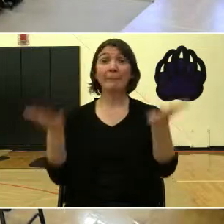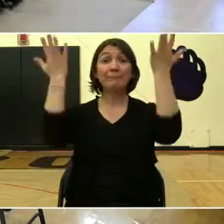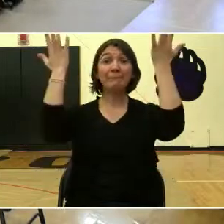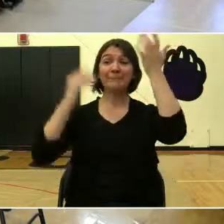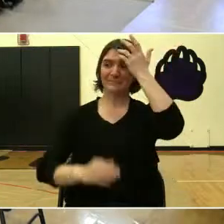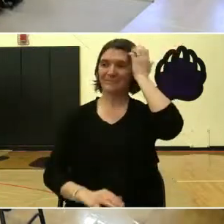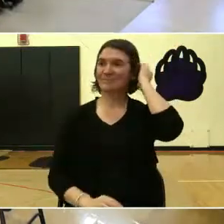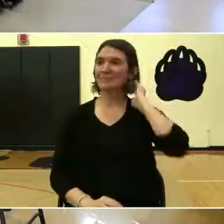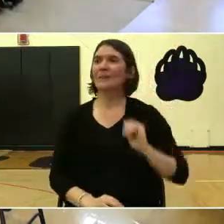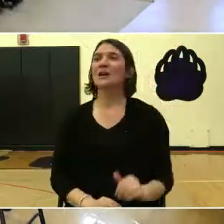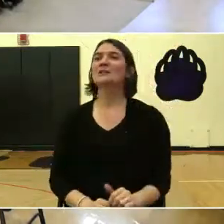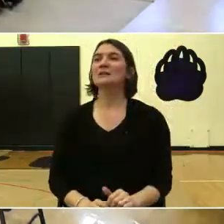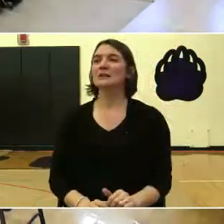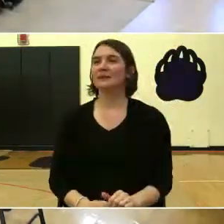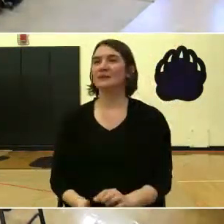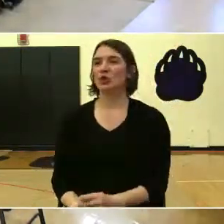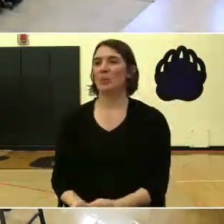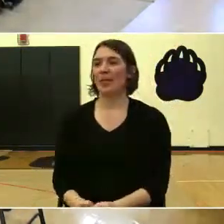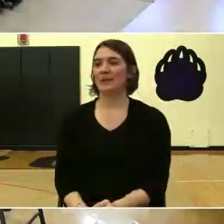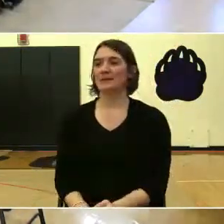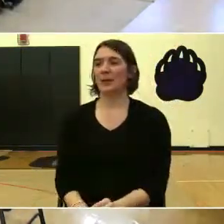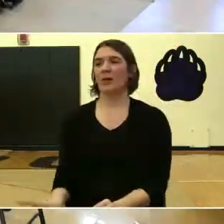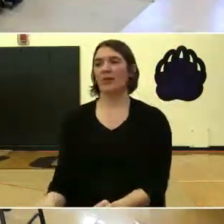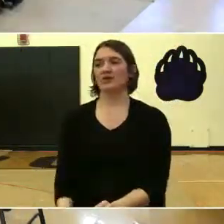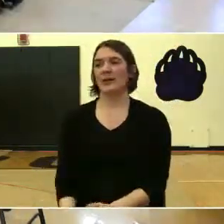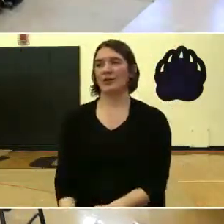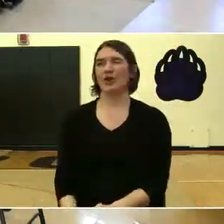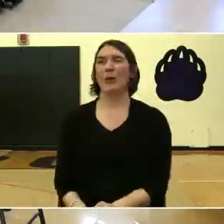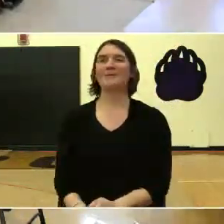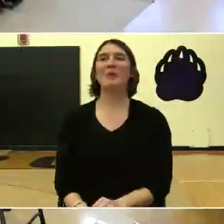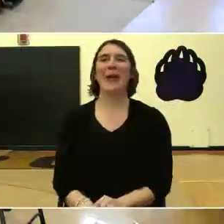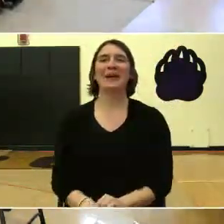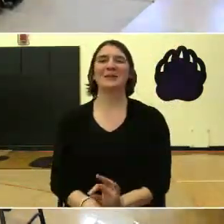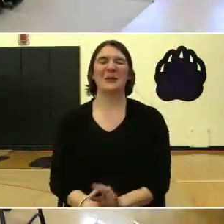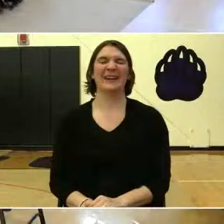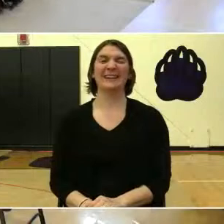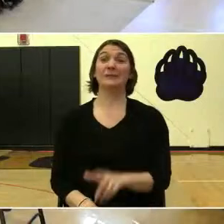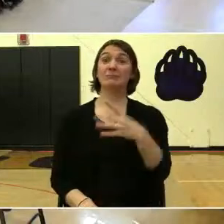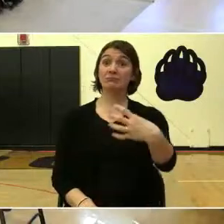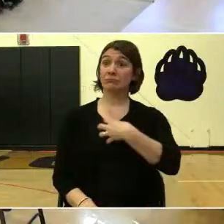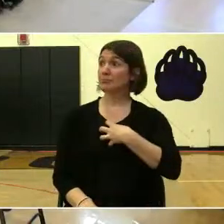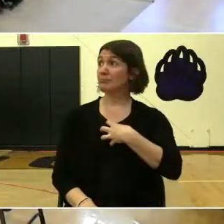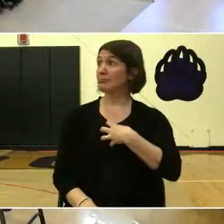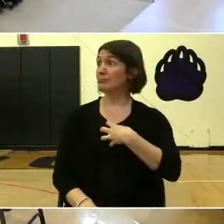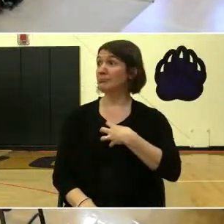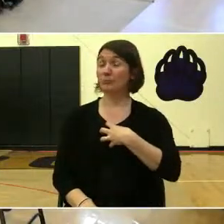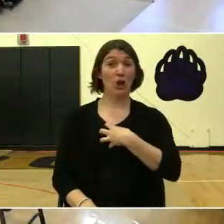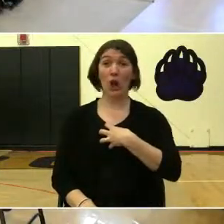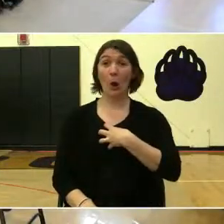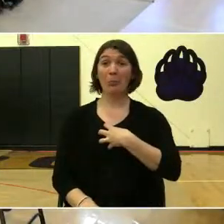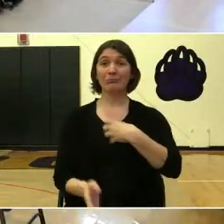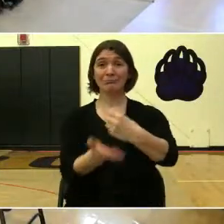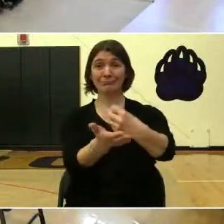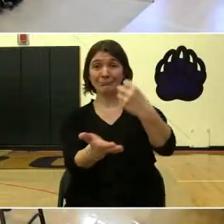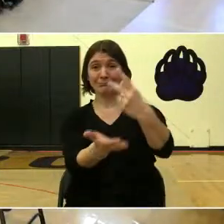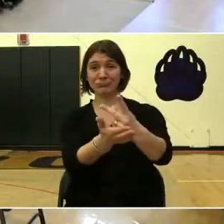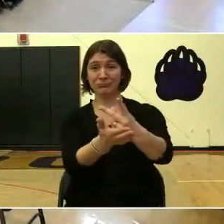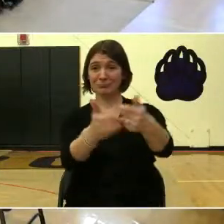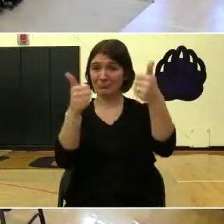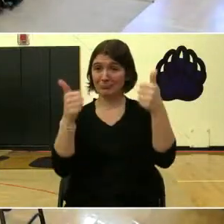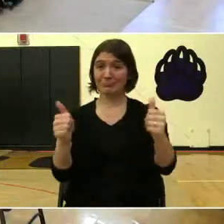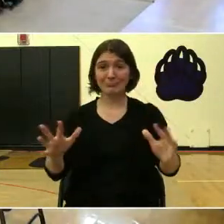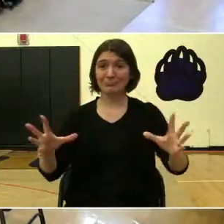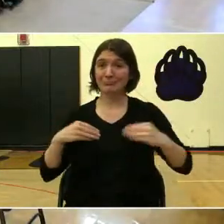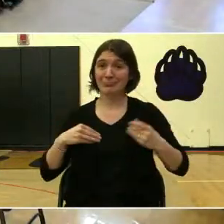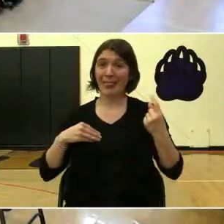say I thank you all those opposed please rise and say nay the eyes appear to have it the eyes do have it and